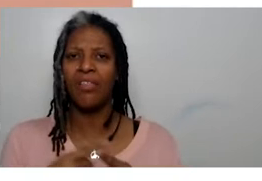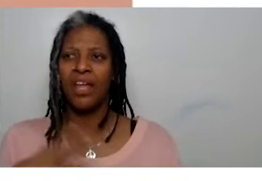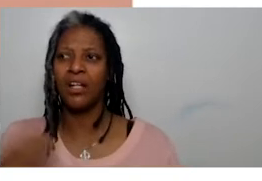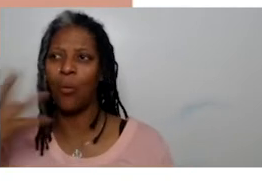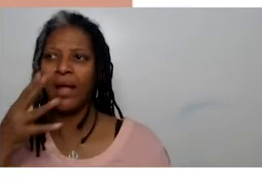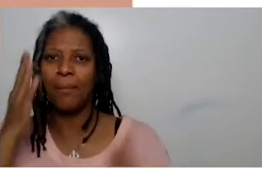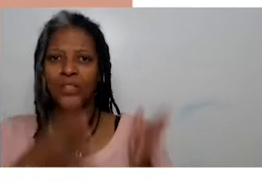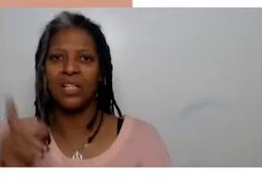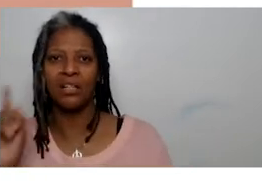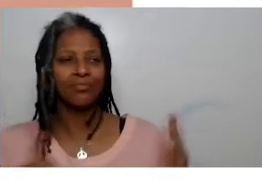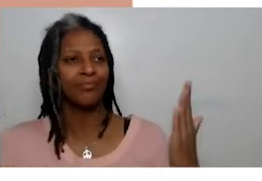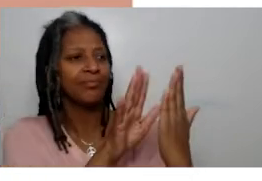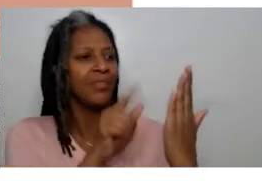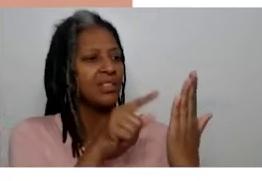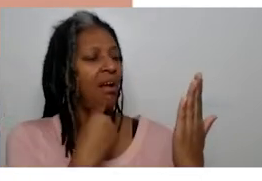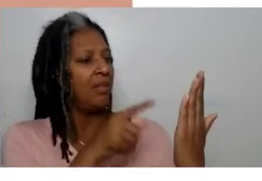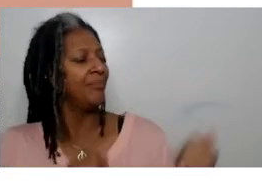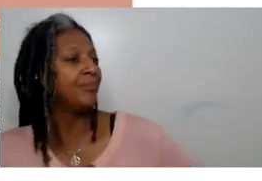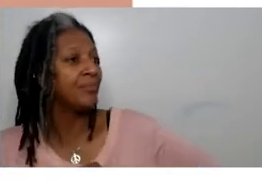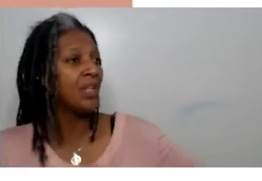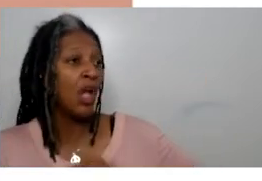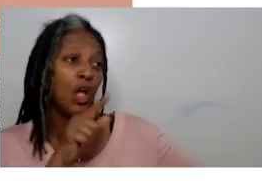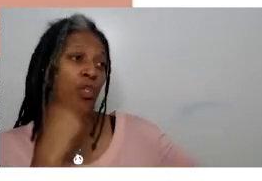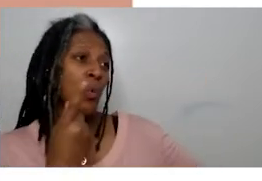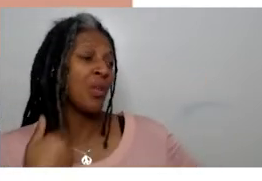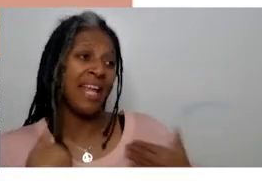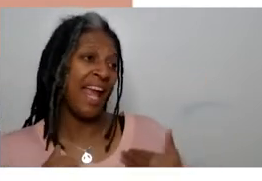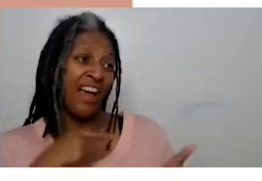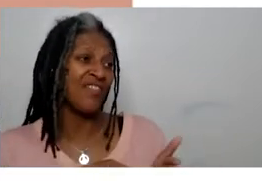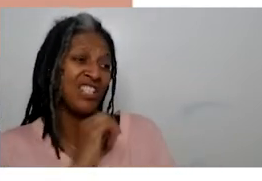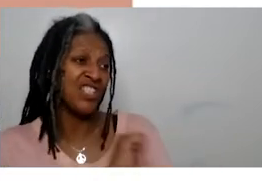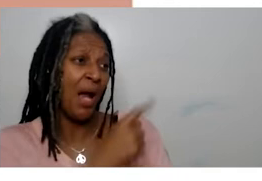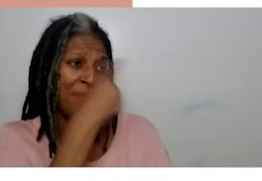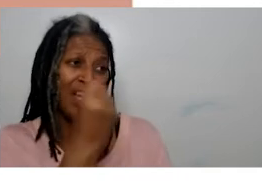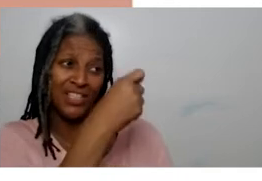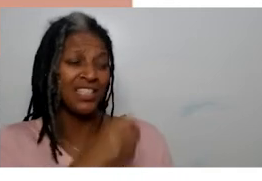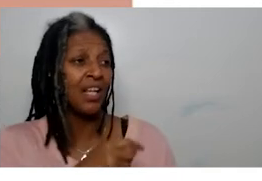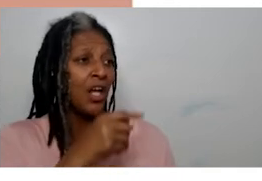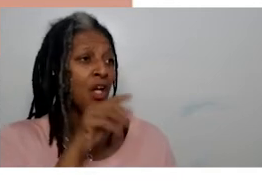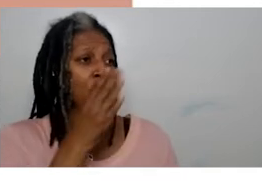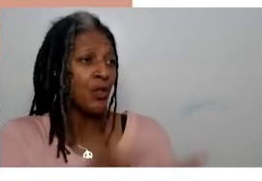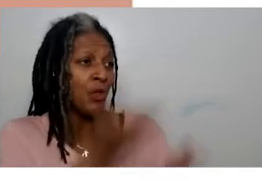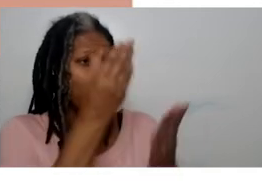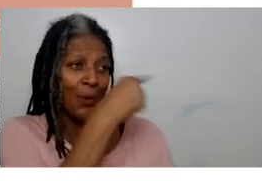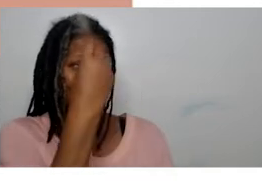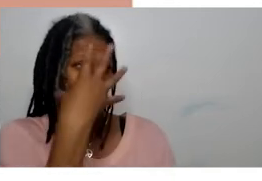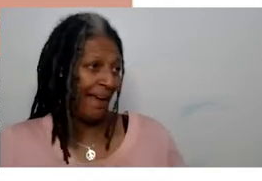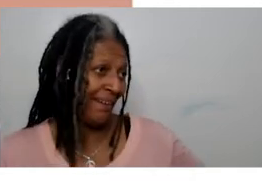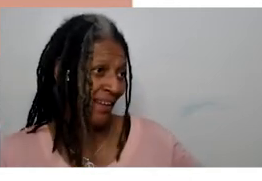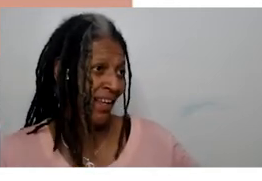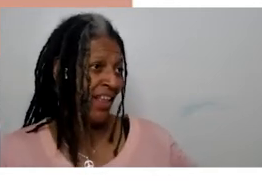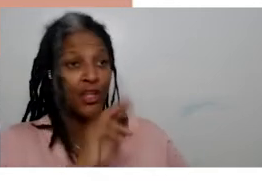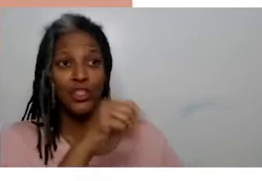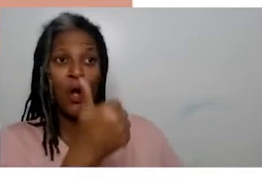it. And like really demoting us to just that checkoff box. Adulthood. I learned how to be quieter